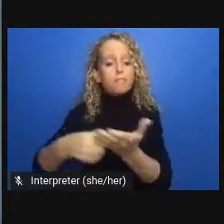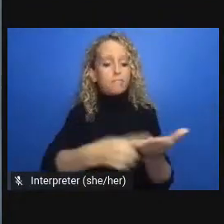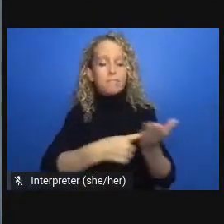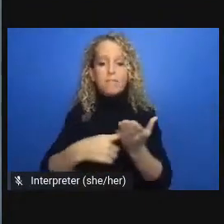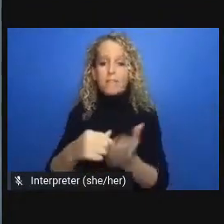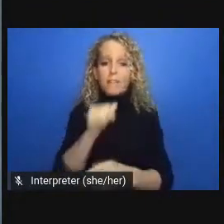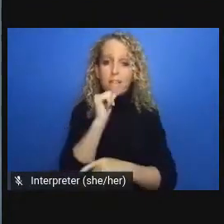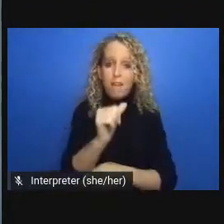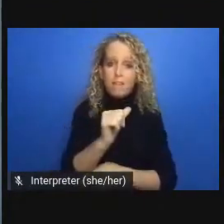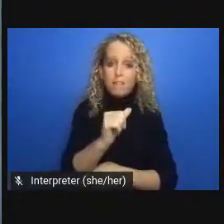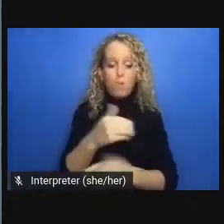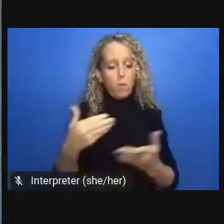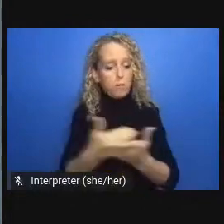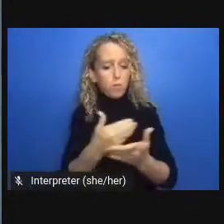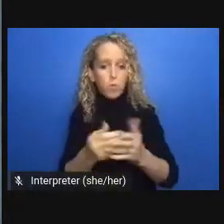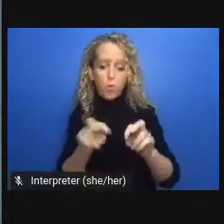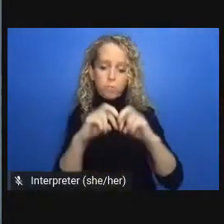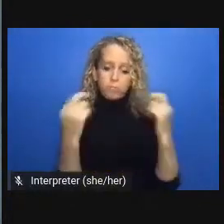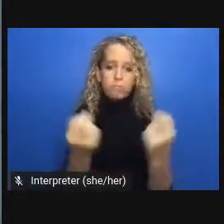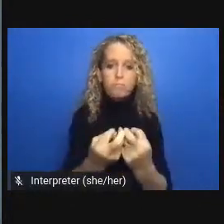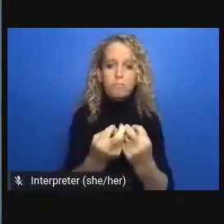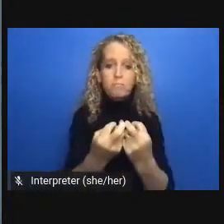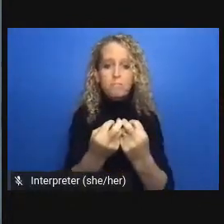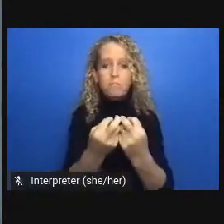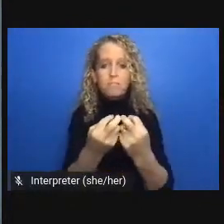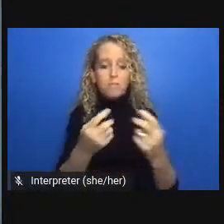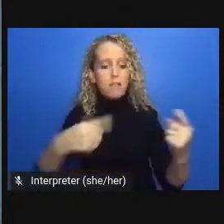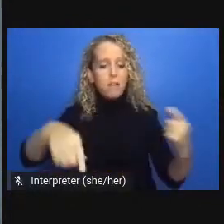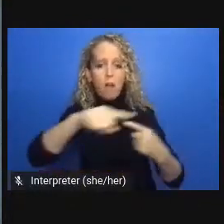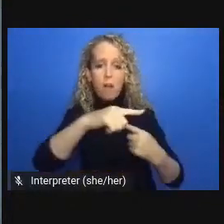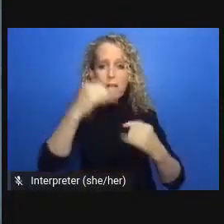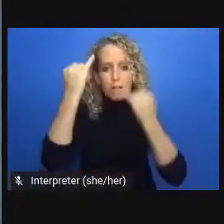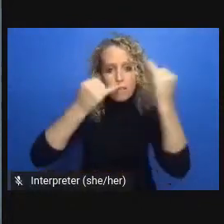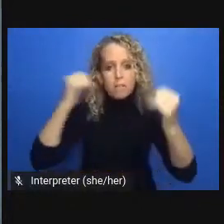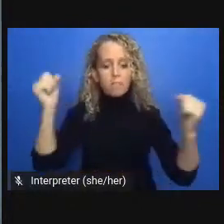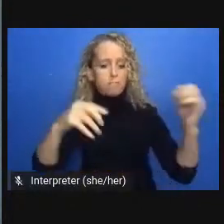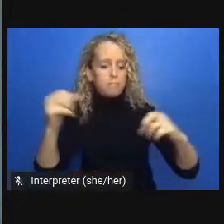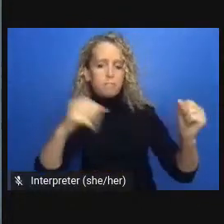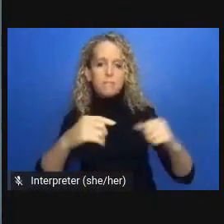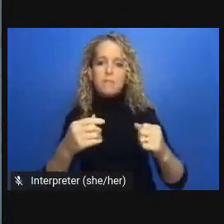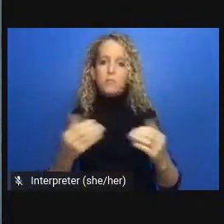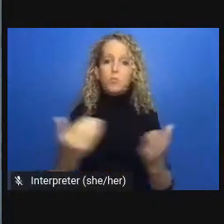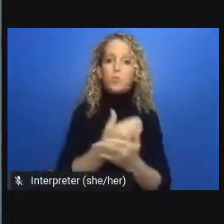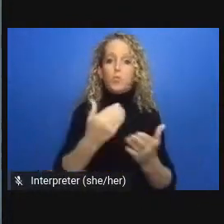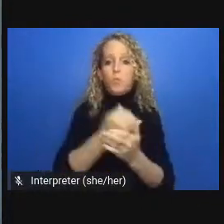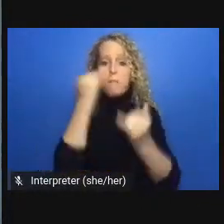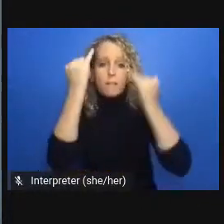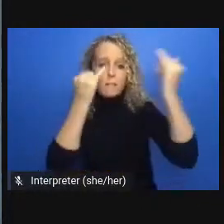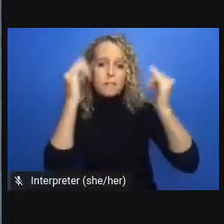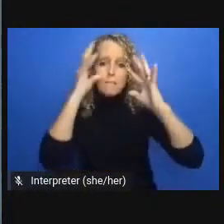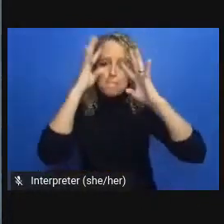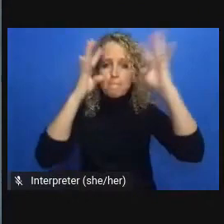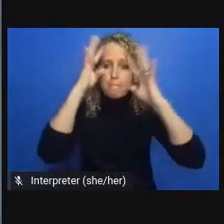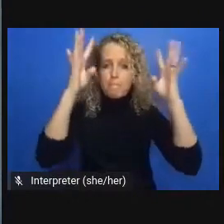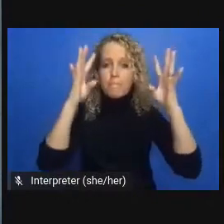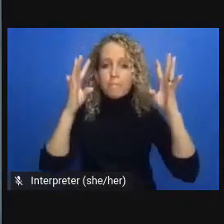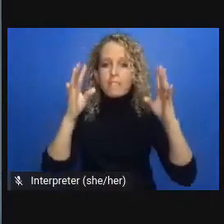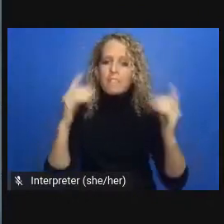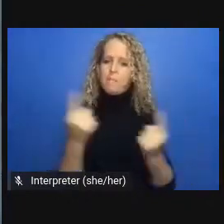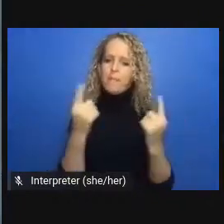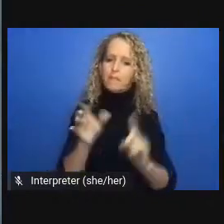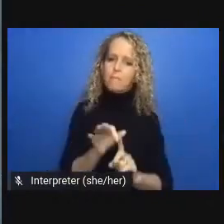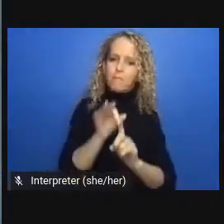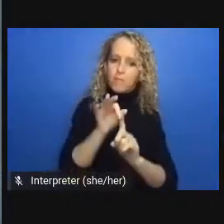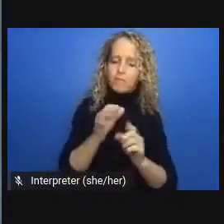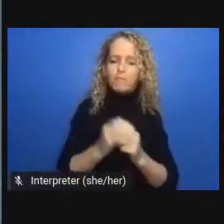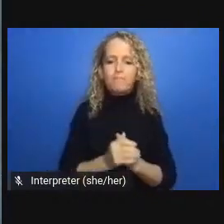new cluster environment, we're able to create something innovative and special and something that we haven't seen before. And so that's how each of the